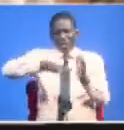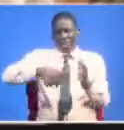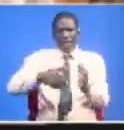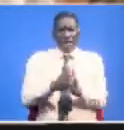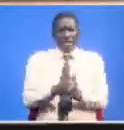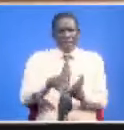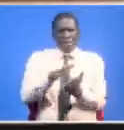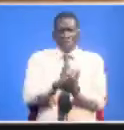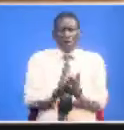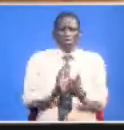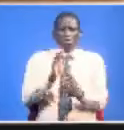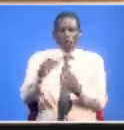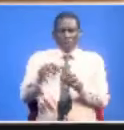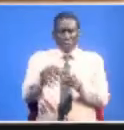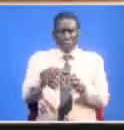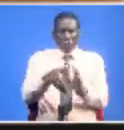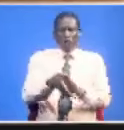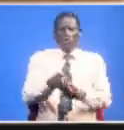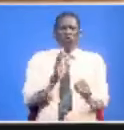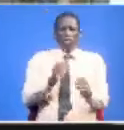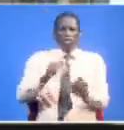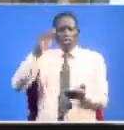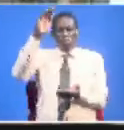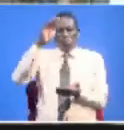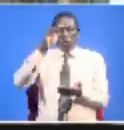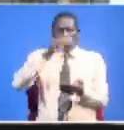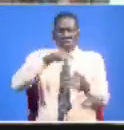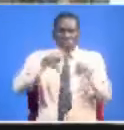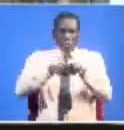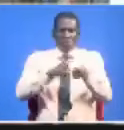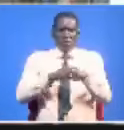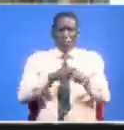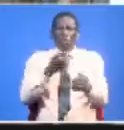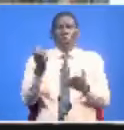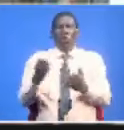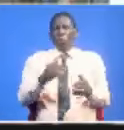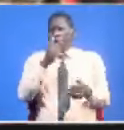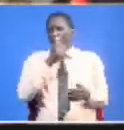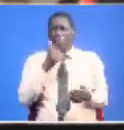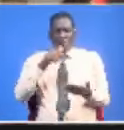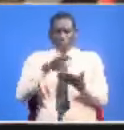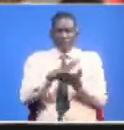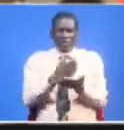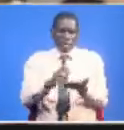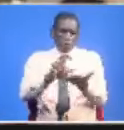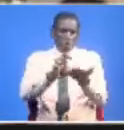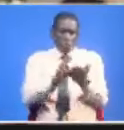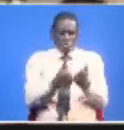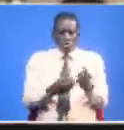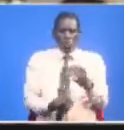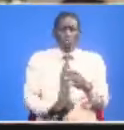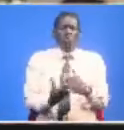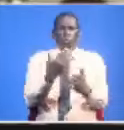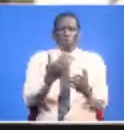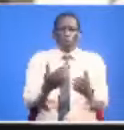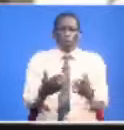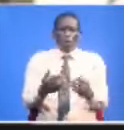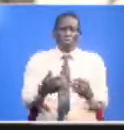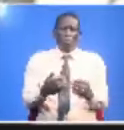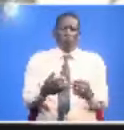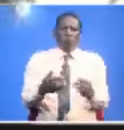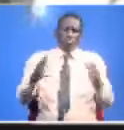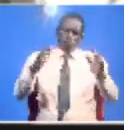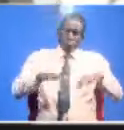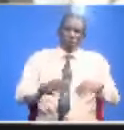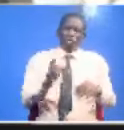bank overdrafts, was on the decline during the same period, which saw private sector credit growth collapse to just